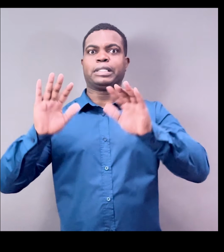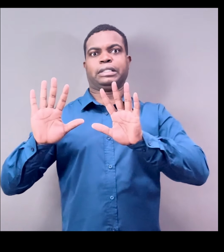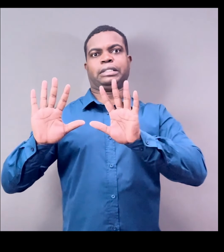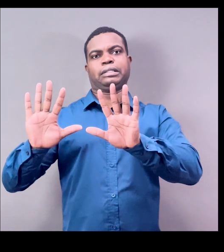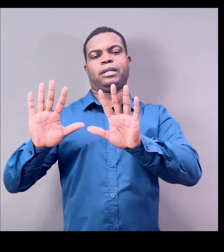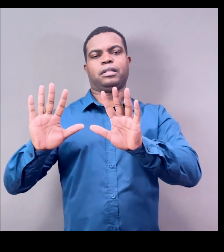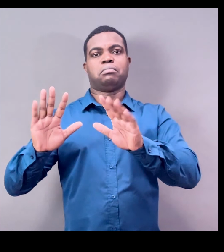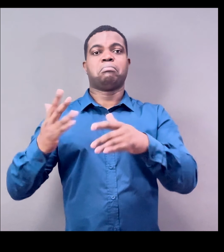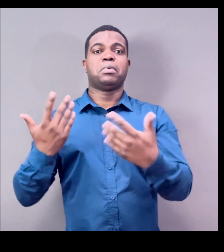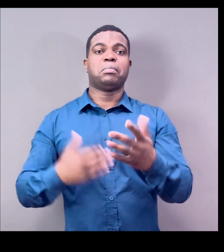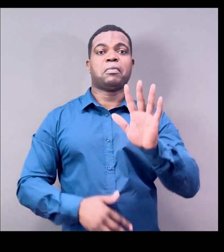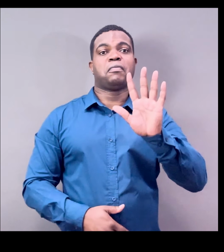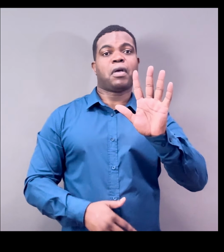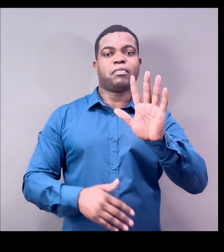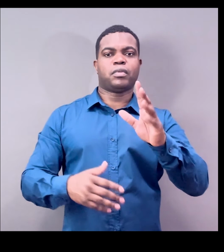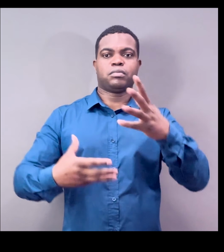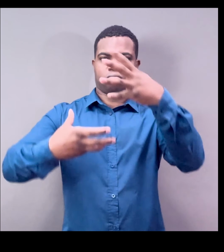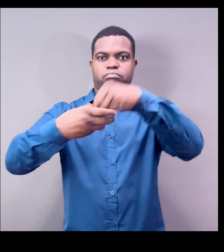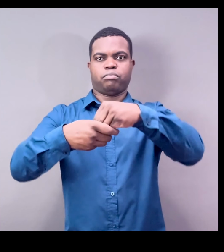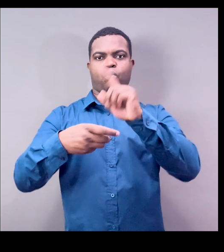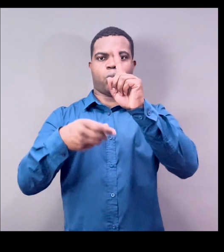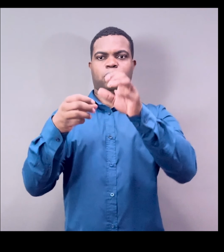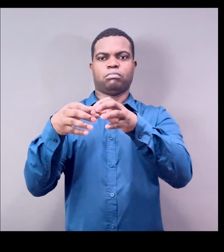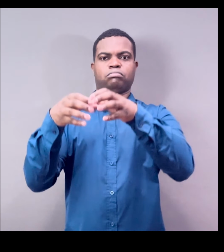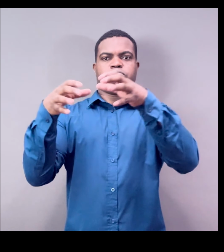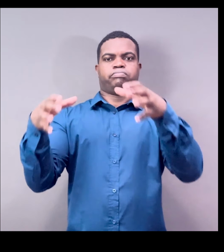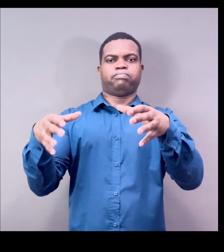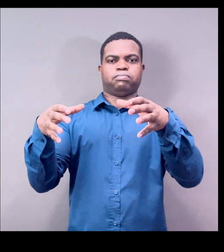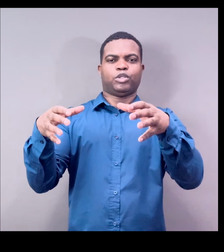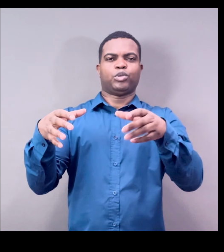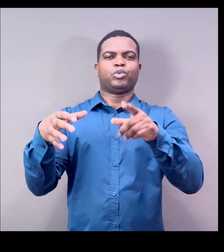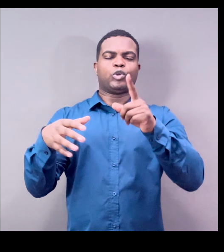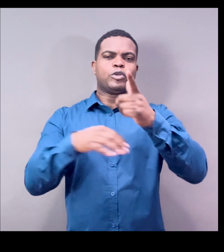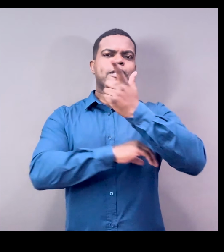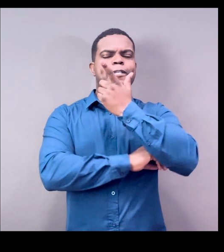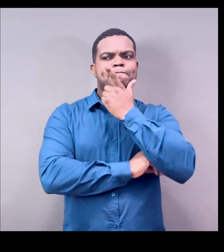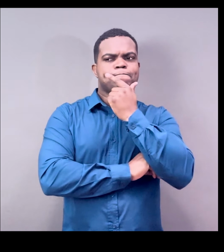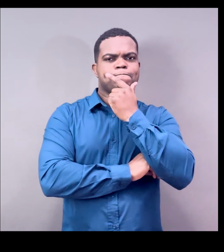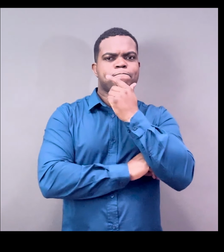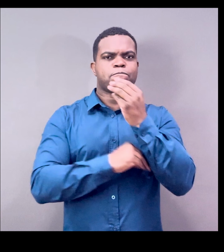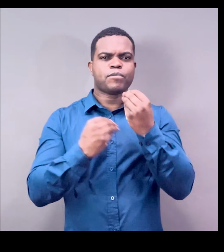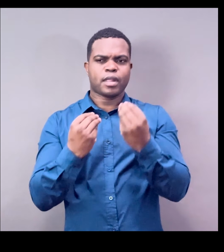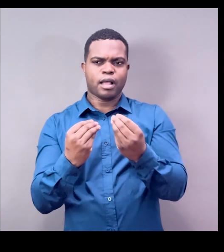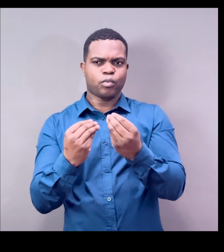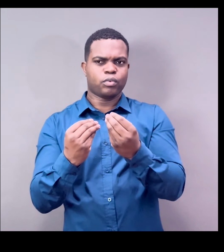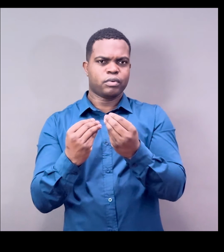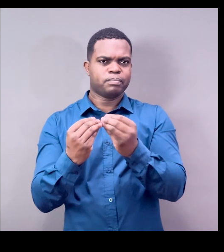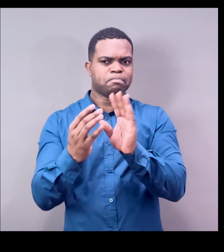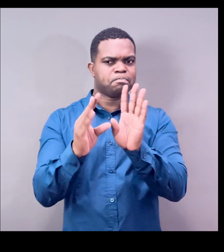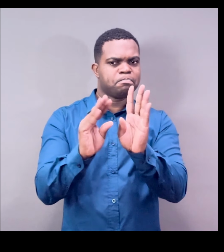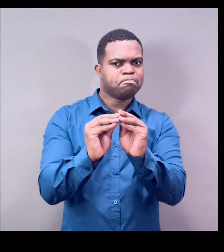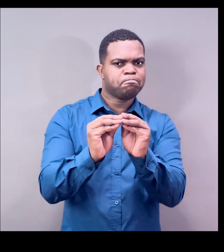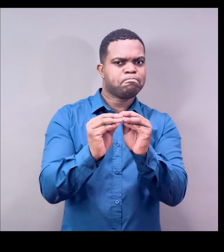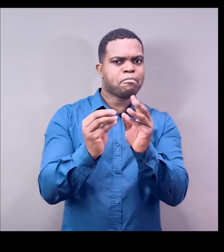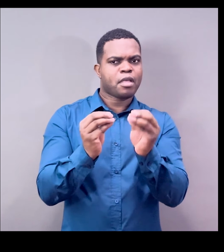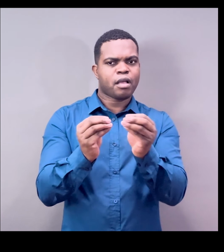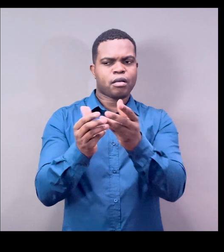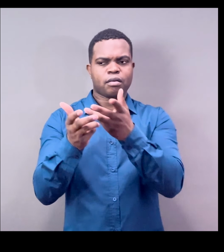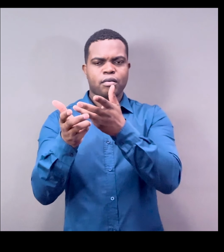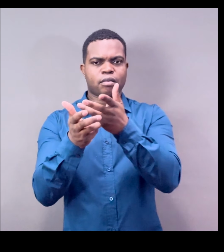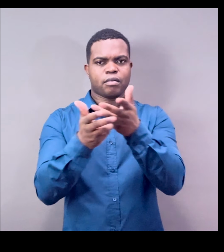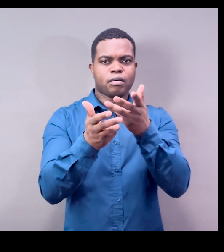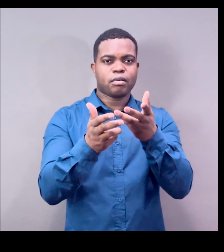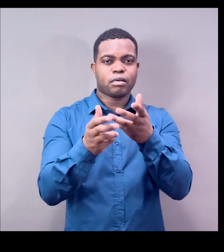under one body, instead of you to start approaching each of